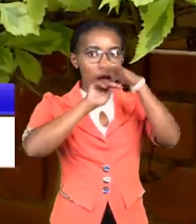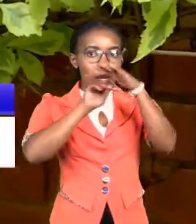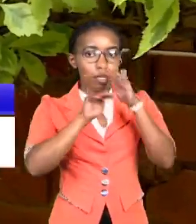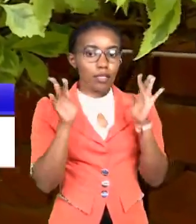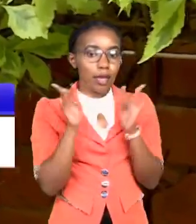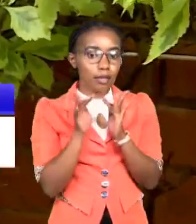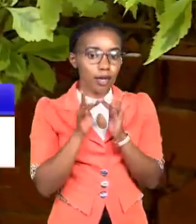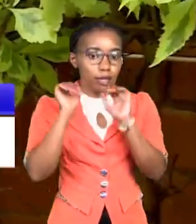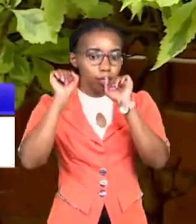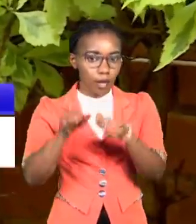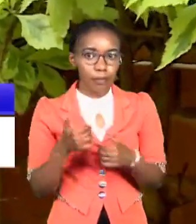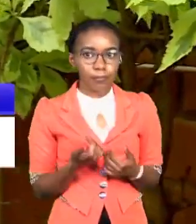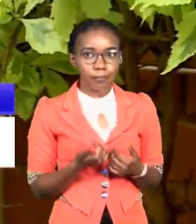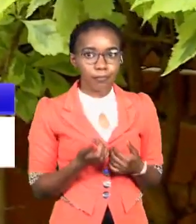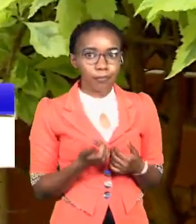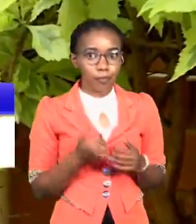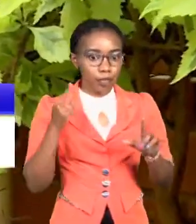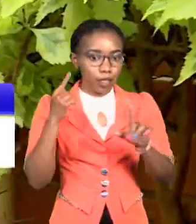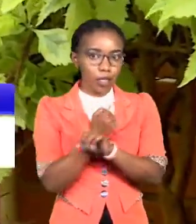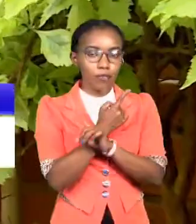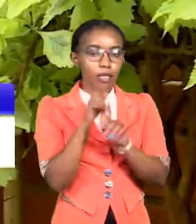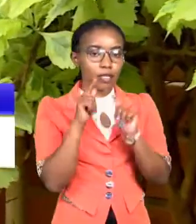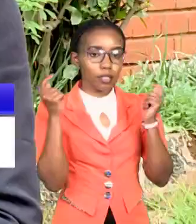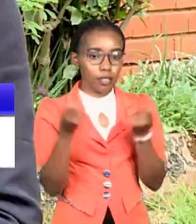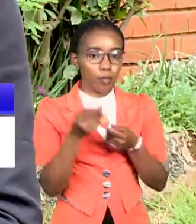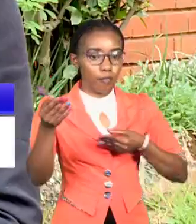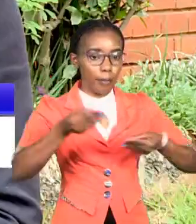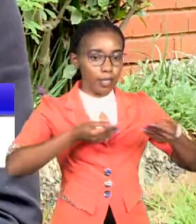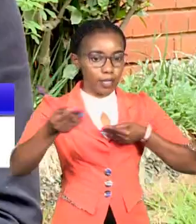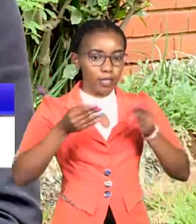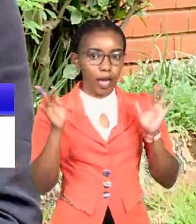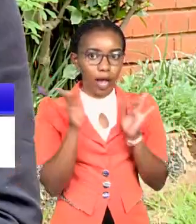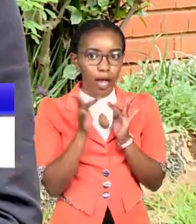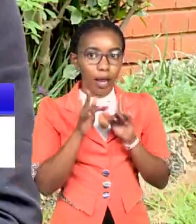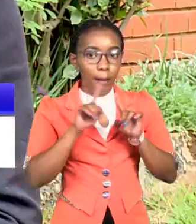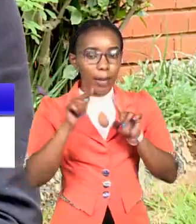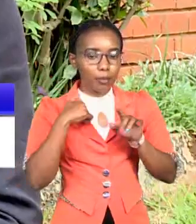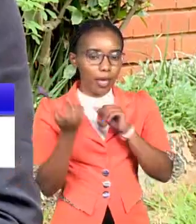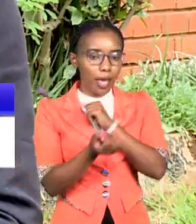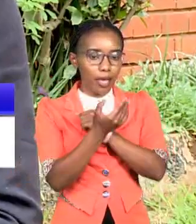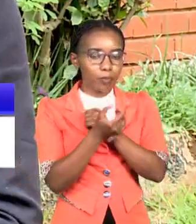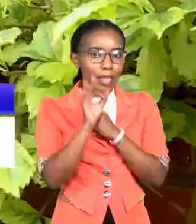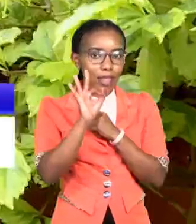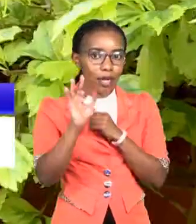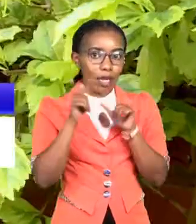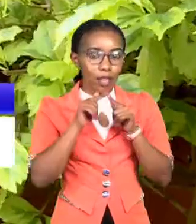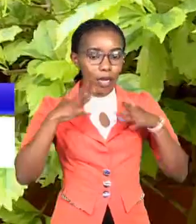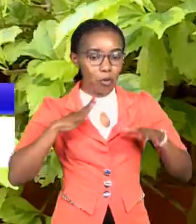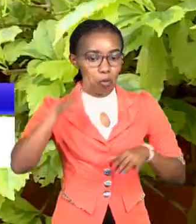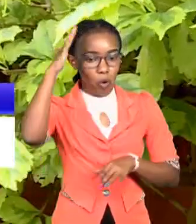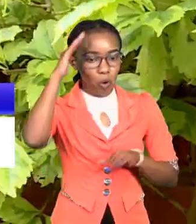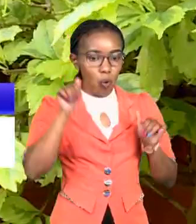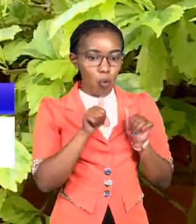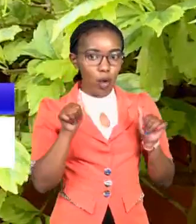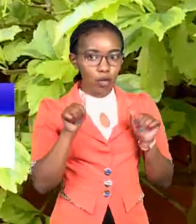internet. And there are different types of online businesses, but I'm just going to highlight three so that people can know about them. And